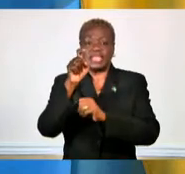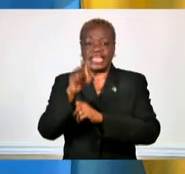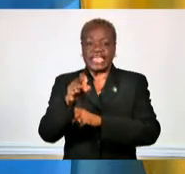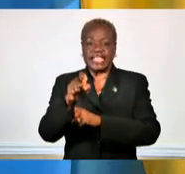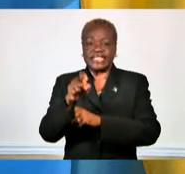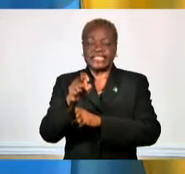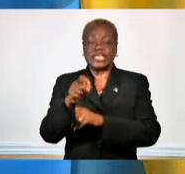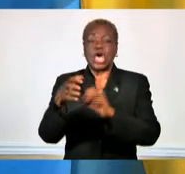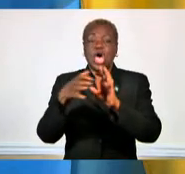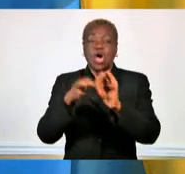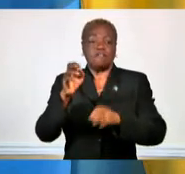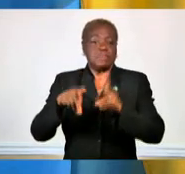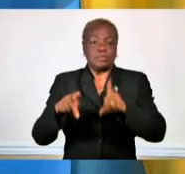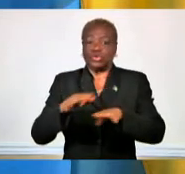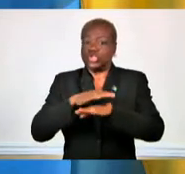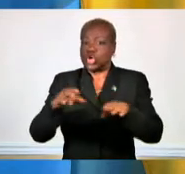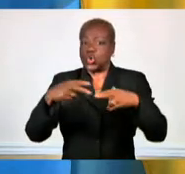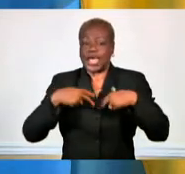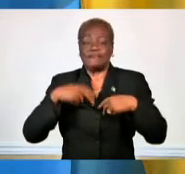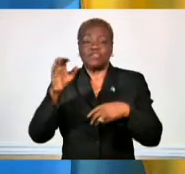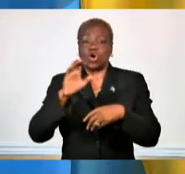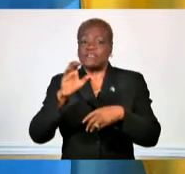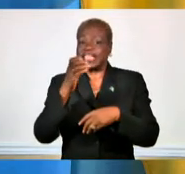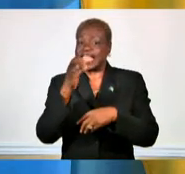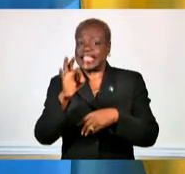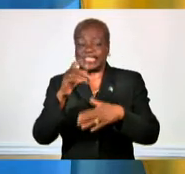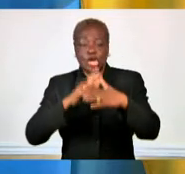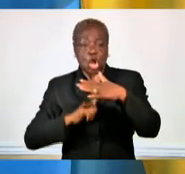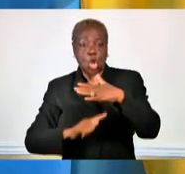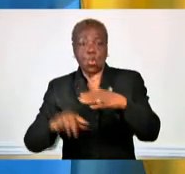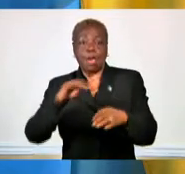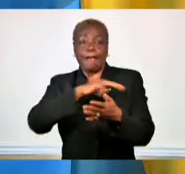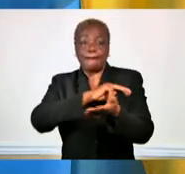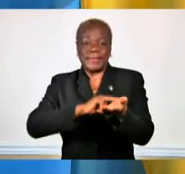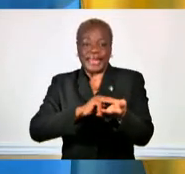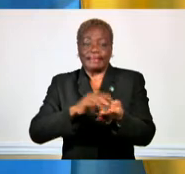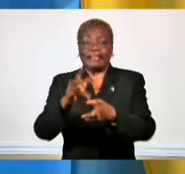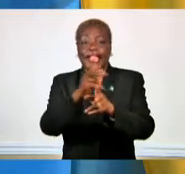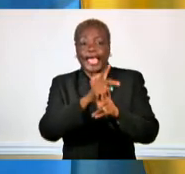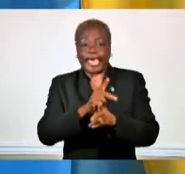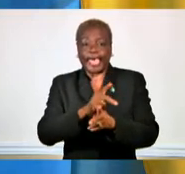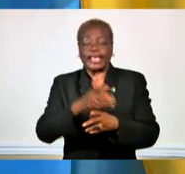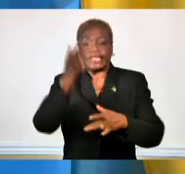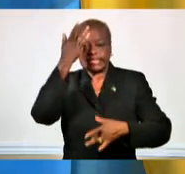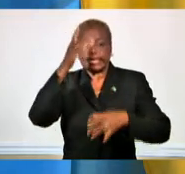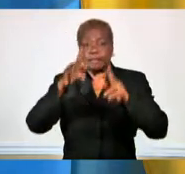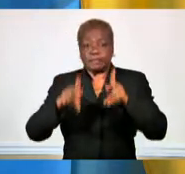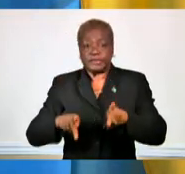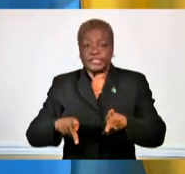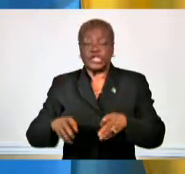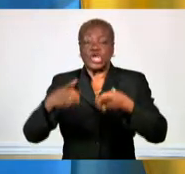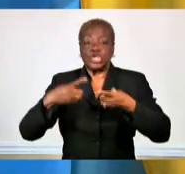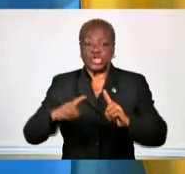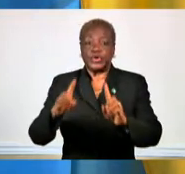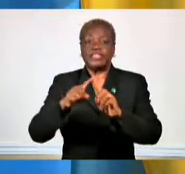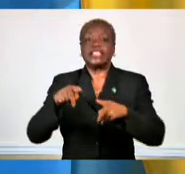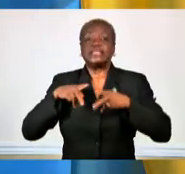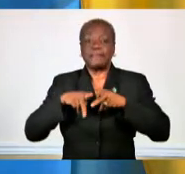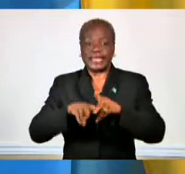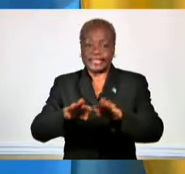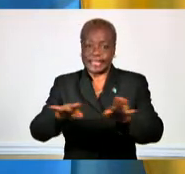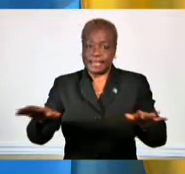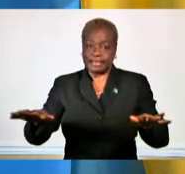of non-COVID-19 low medical care patients during this pandemic. And